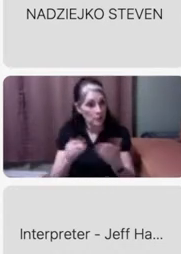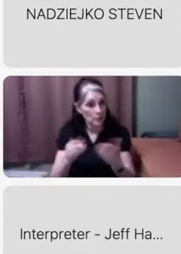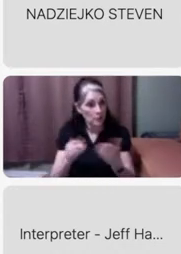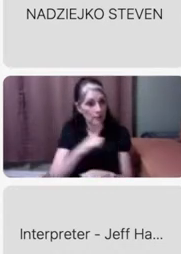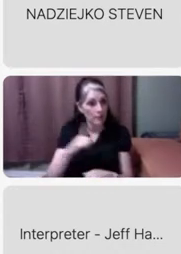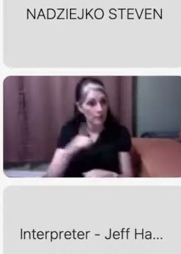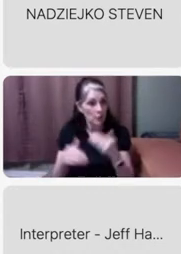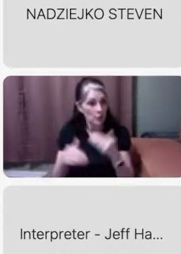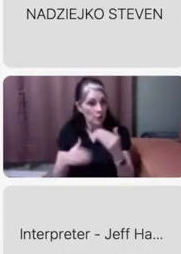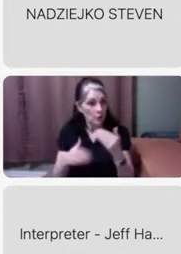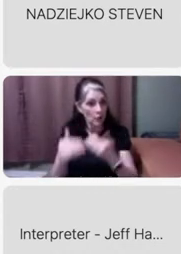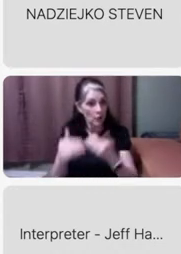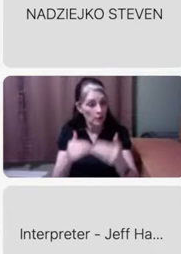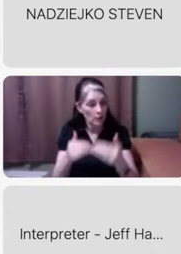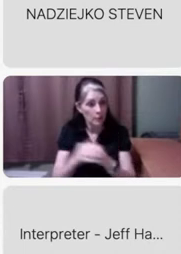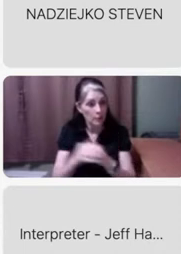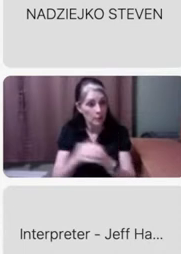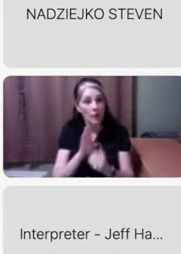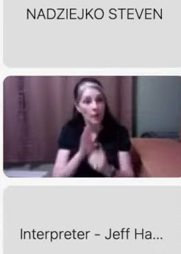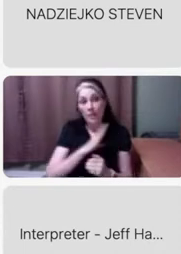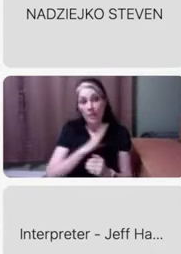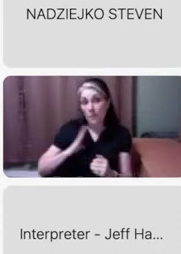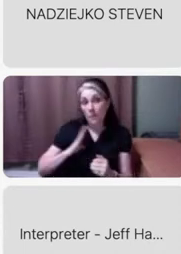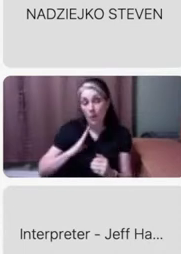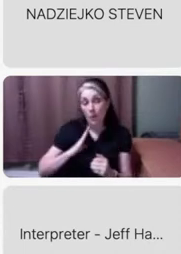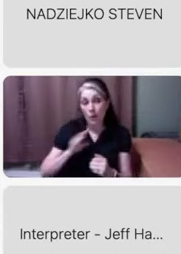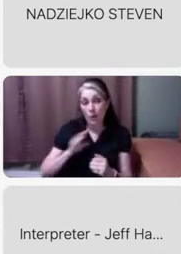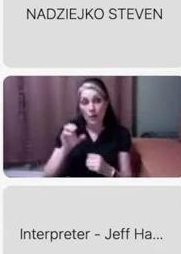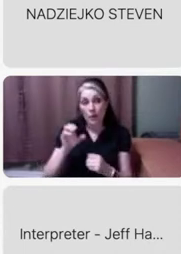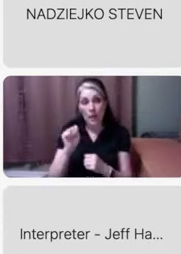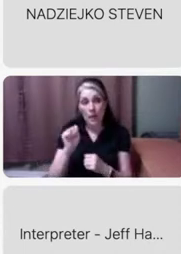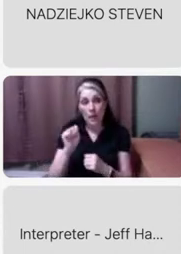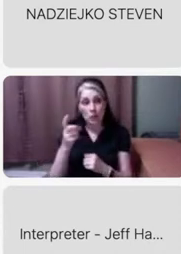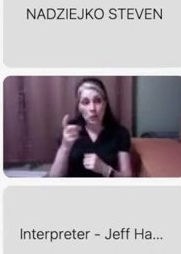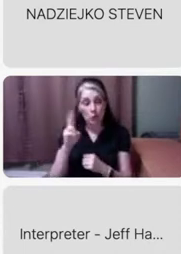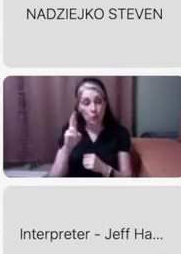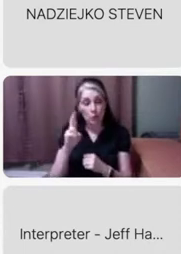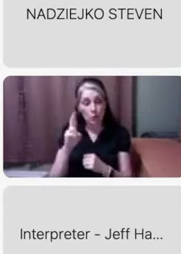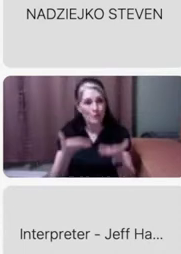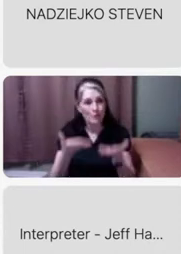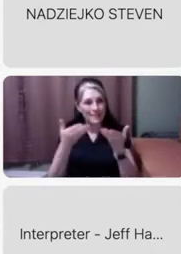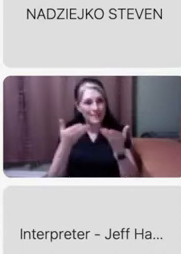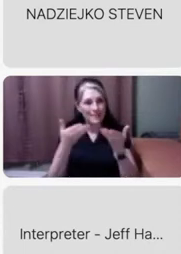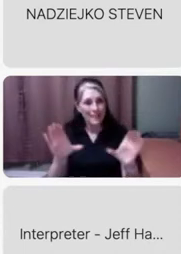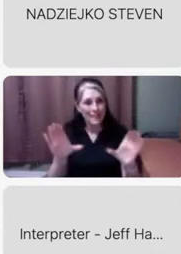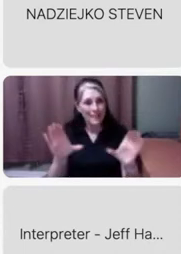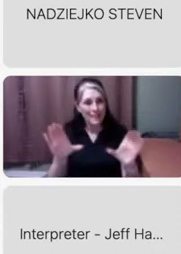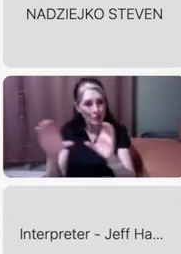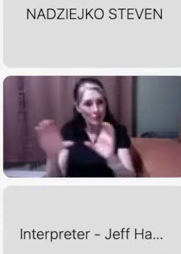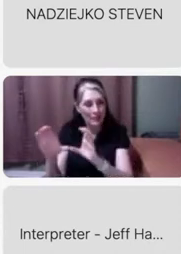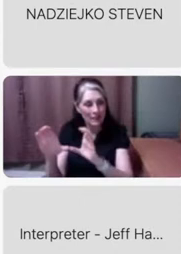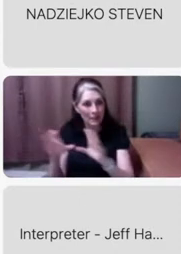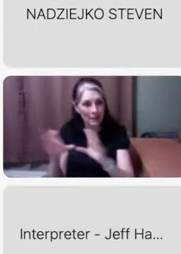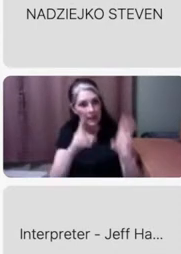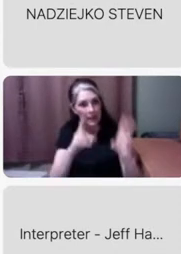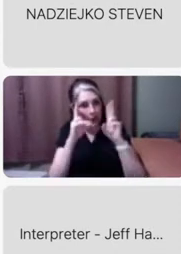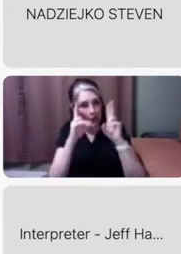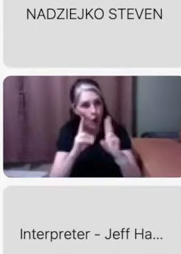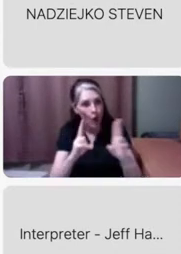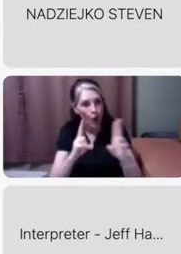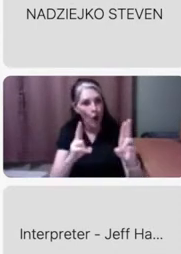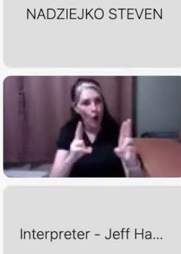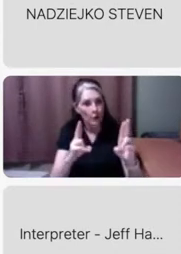of the board and superintendent we would like to present certificates in honor to honor